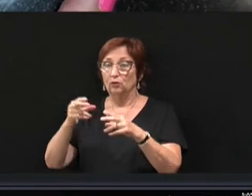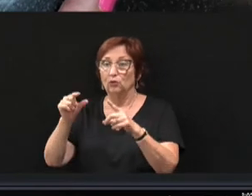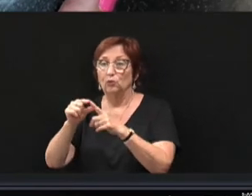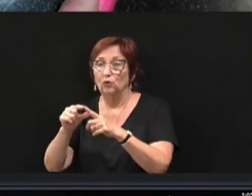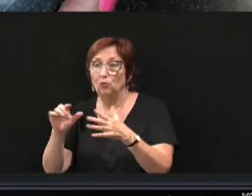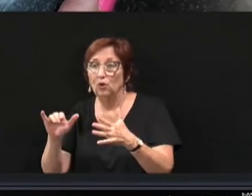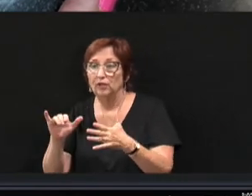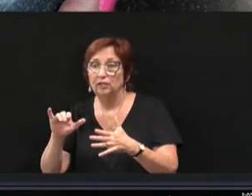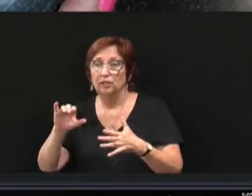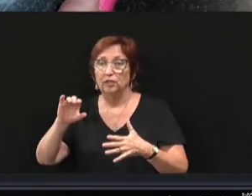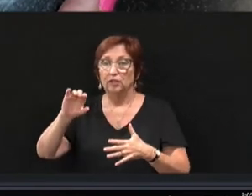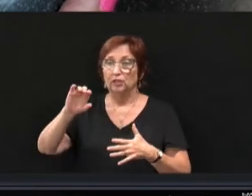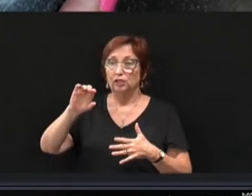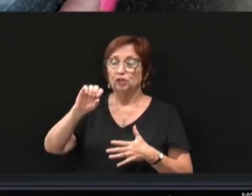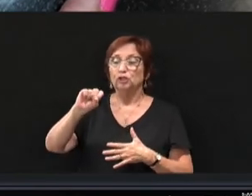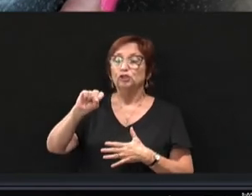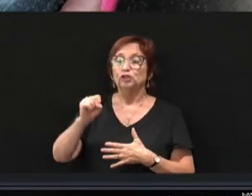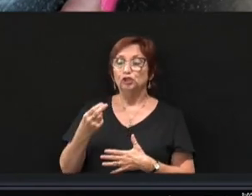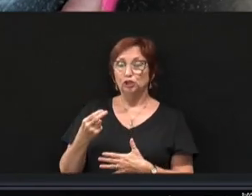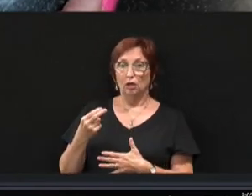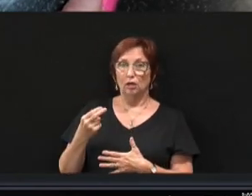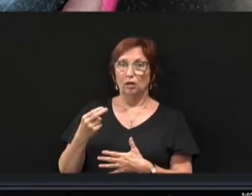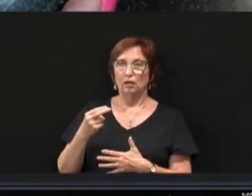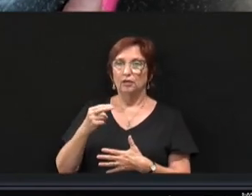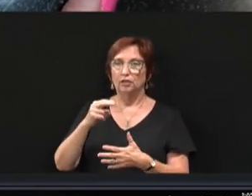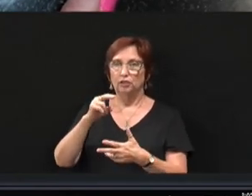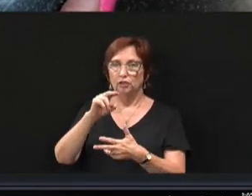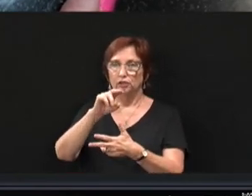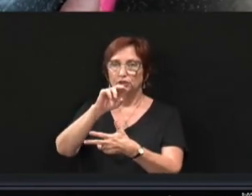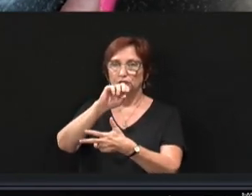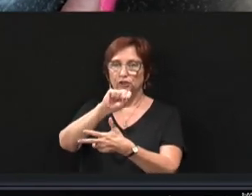is the word? Ship. Let's tap it.